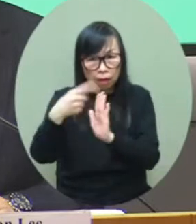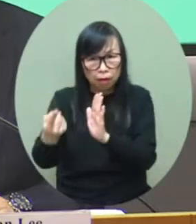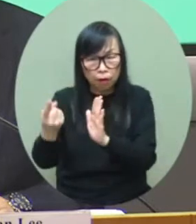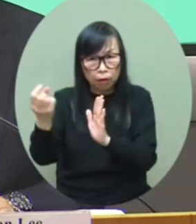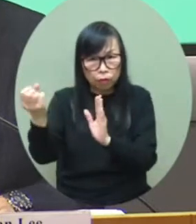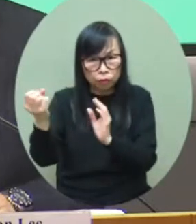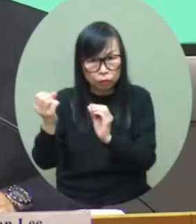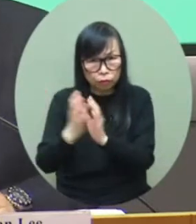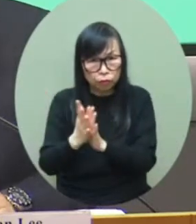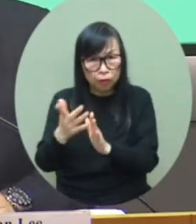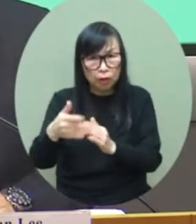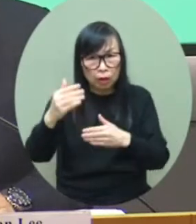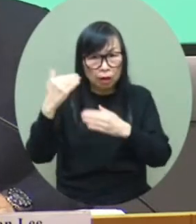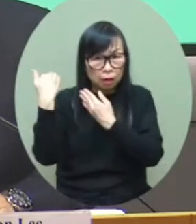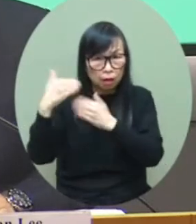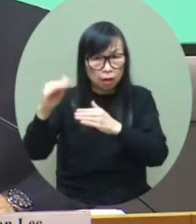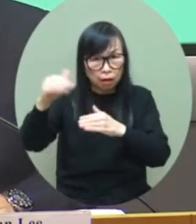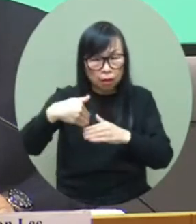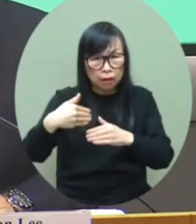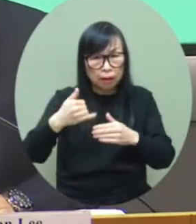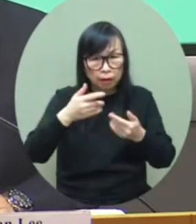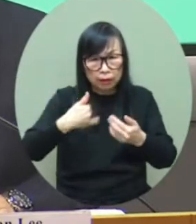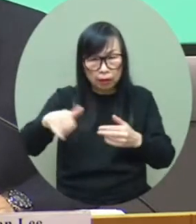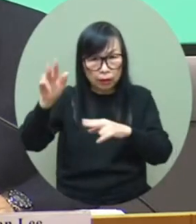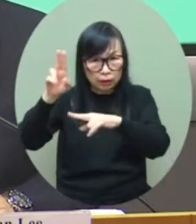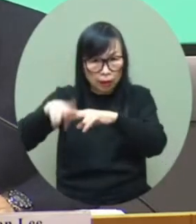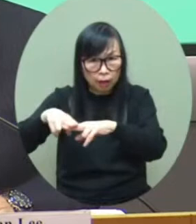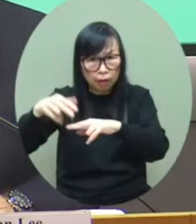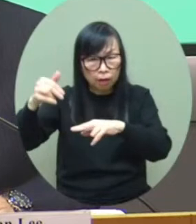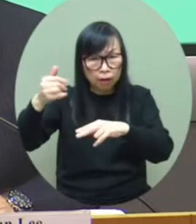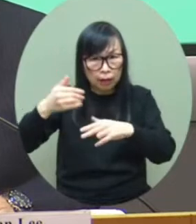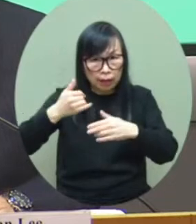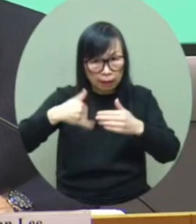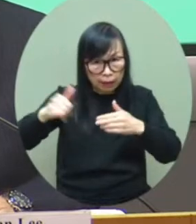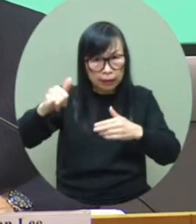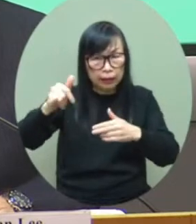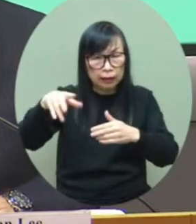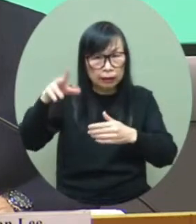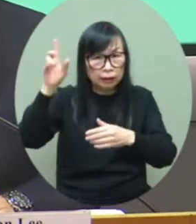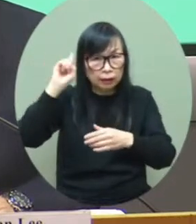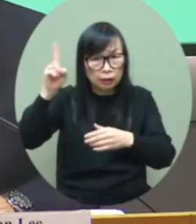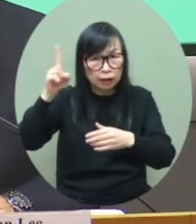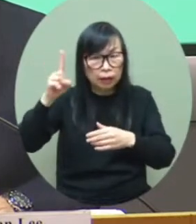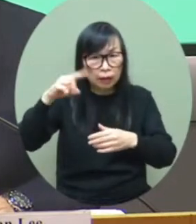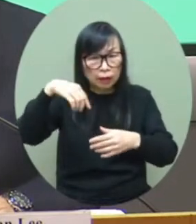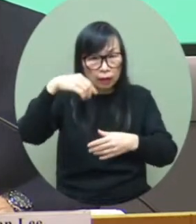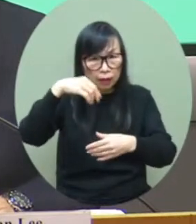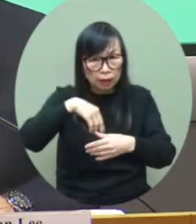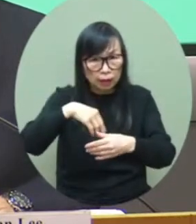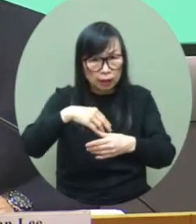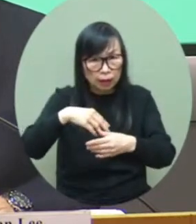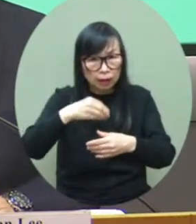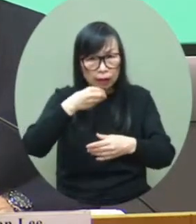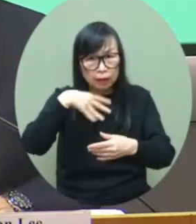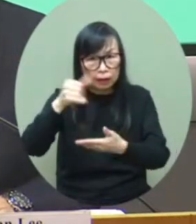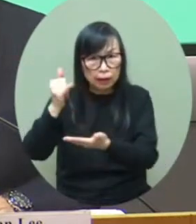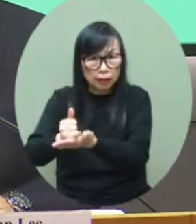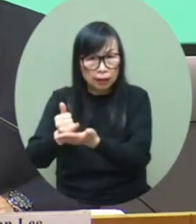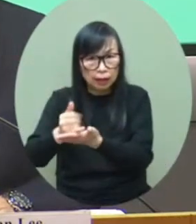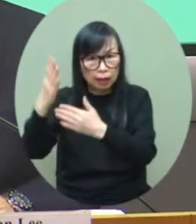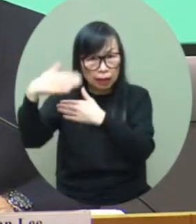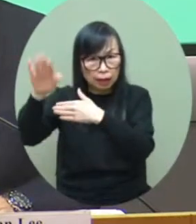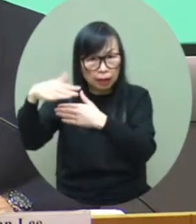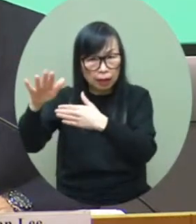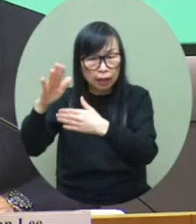Now, the State Council has arrangement or requirement in relation to joint infection and prevention